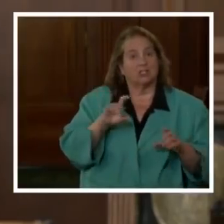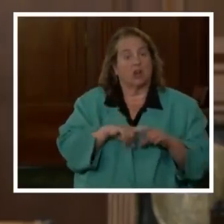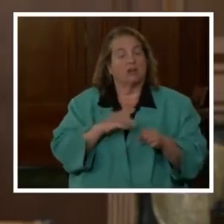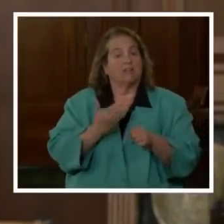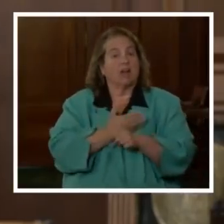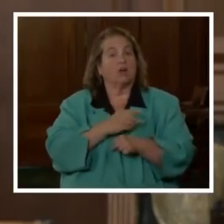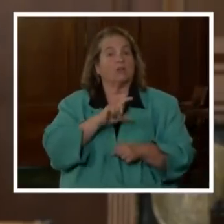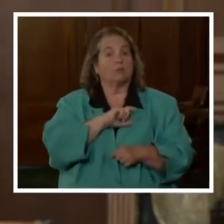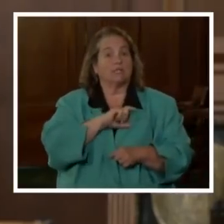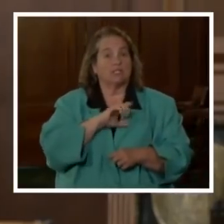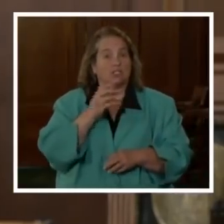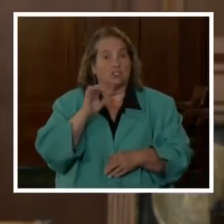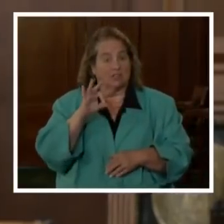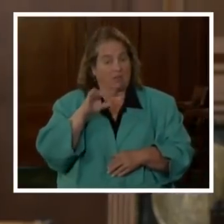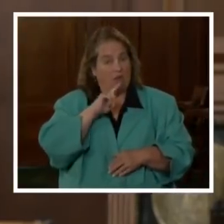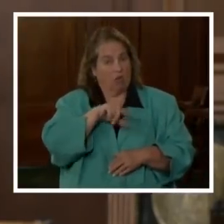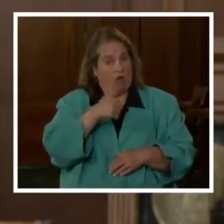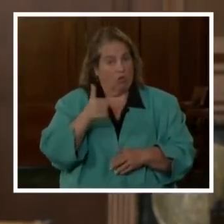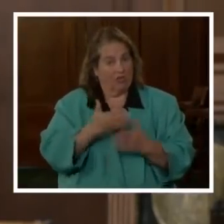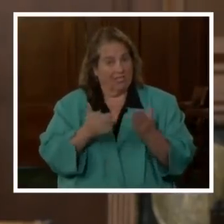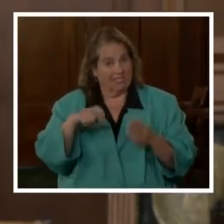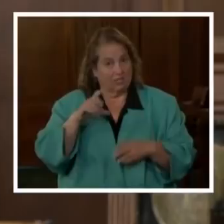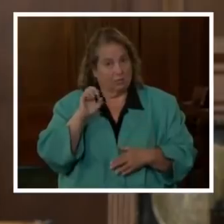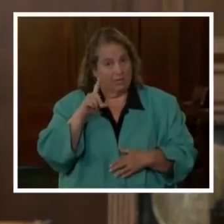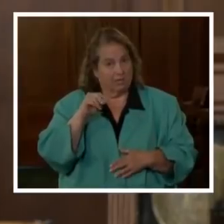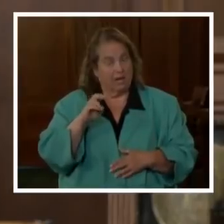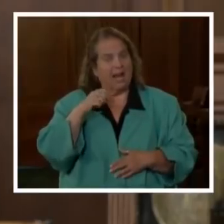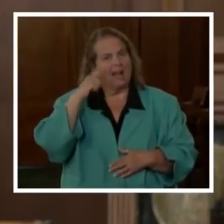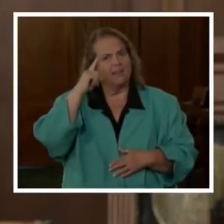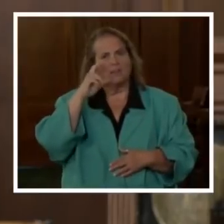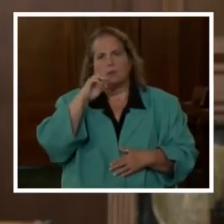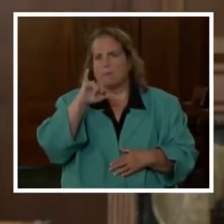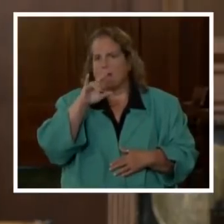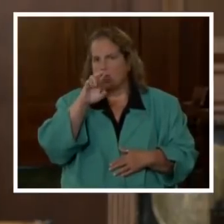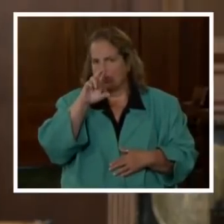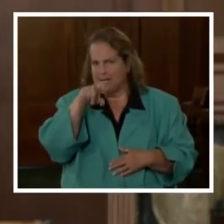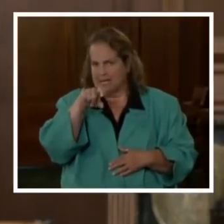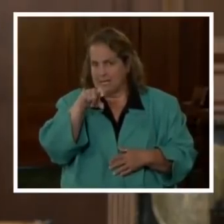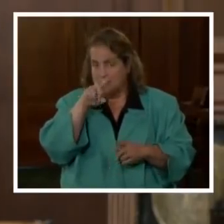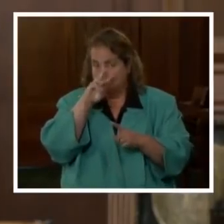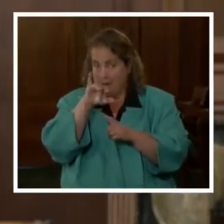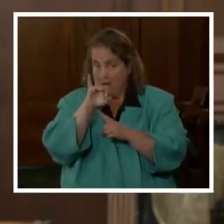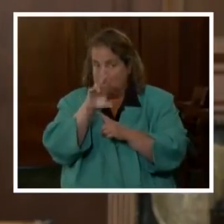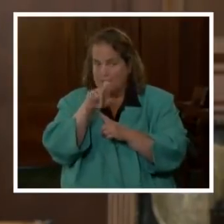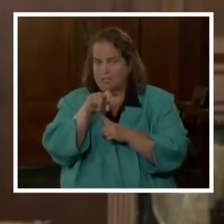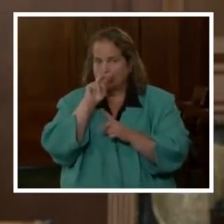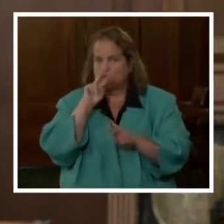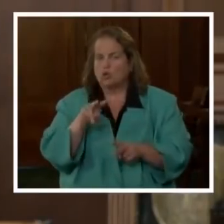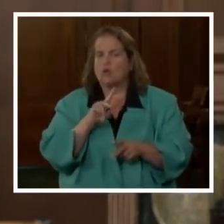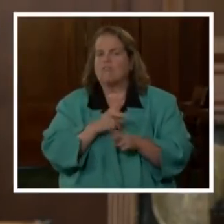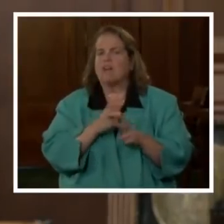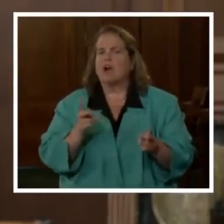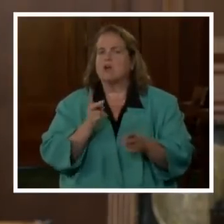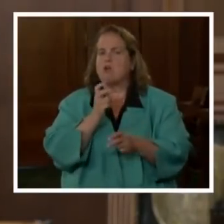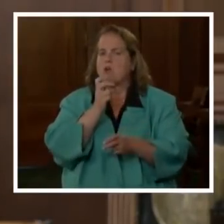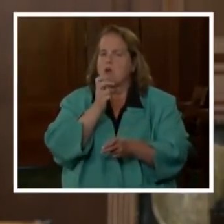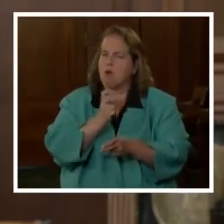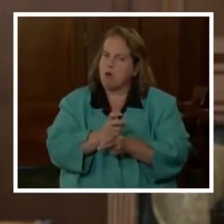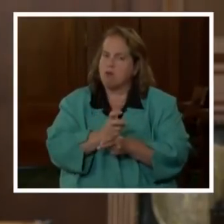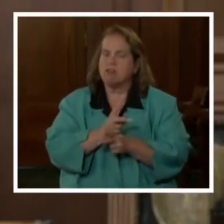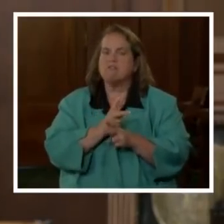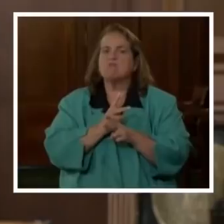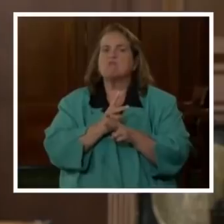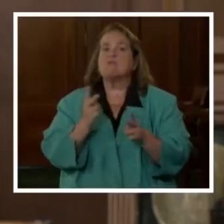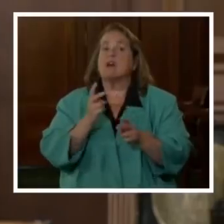there other things that I think need to be done? I think the mayor needs to look really hard, really hard at the situations in the Breonna